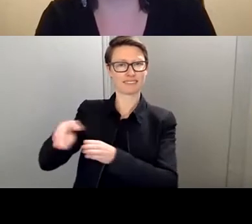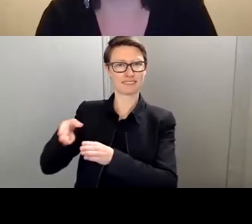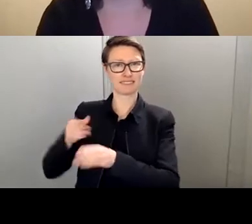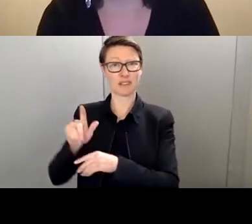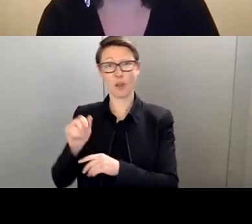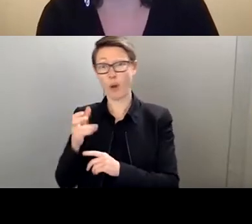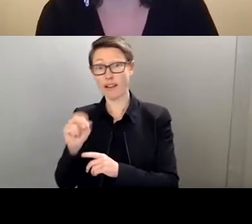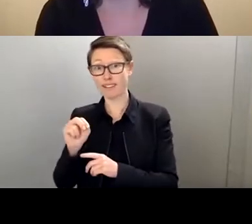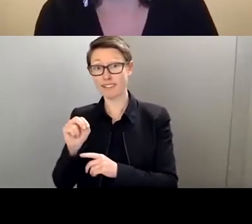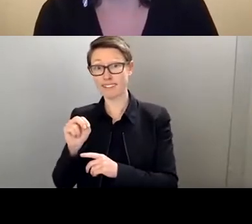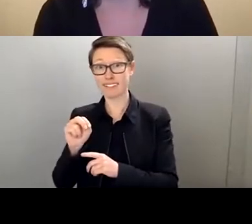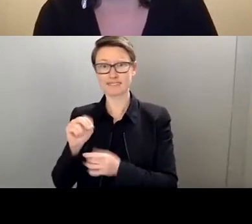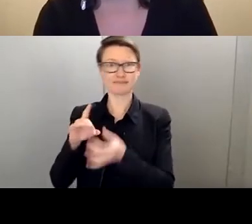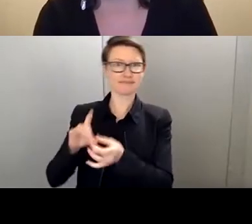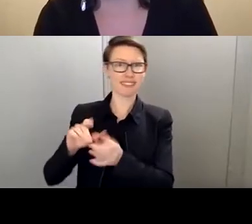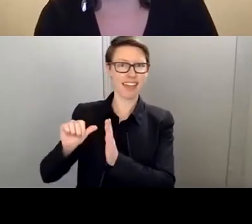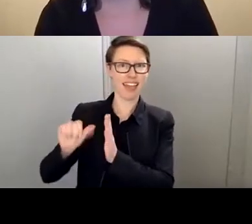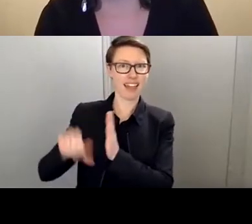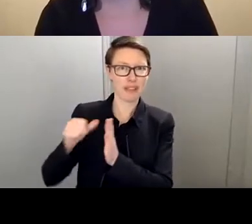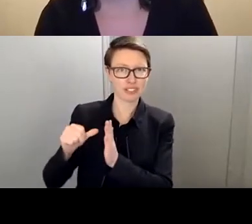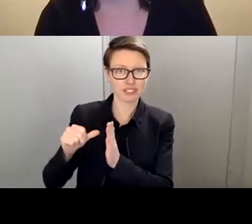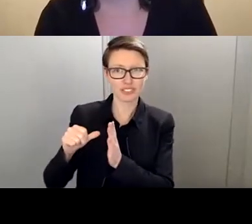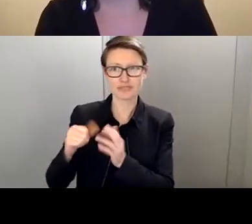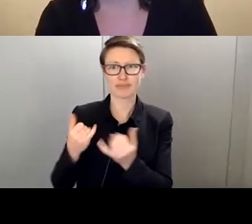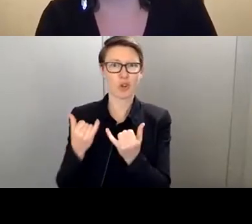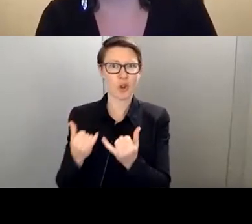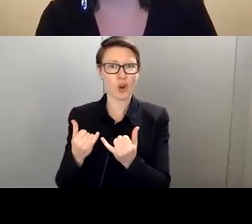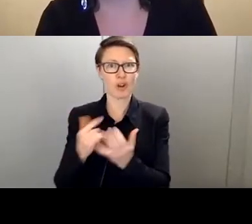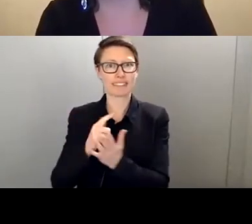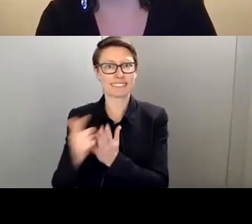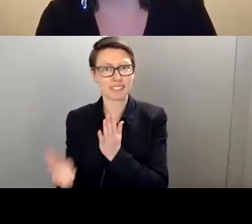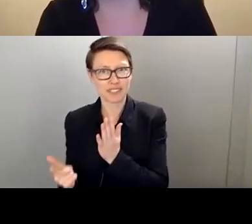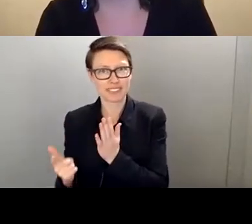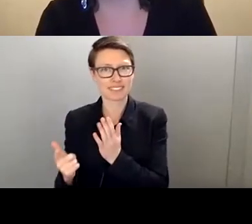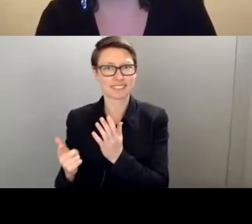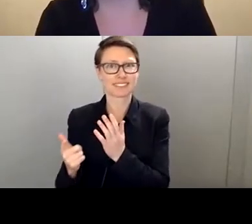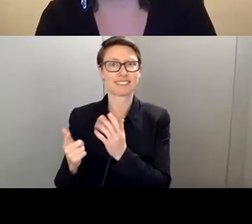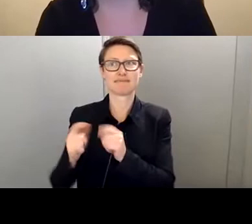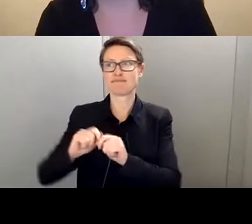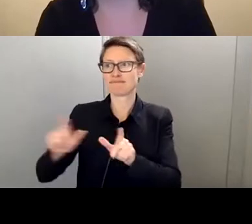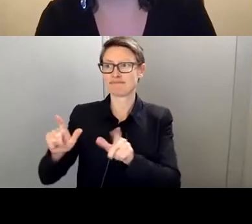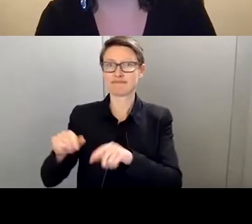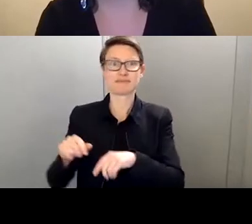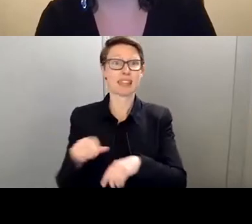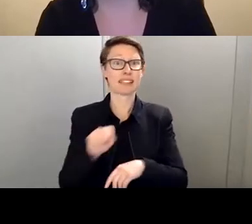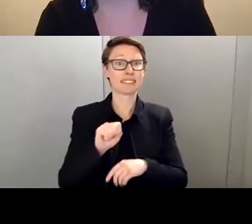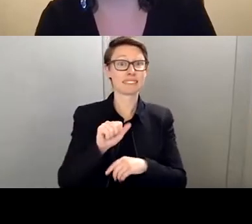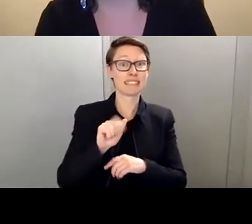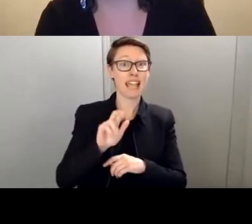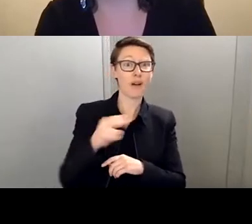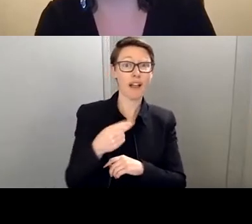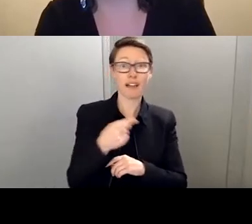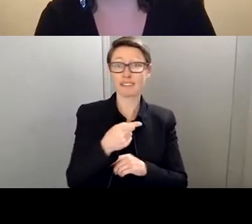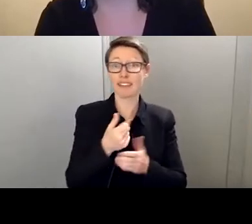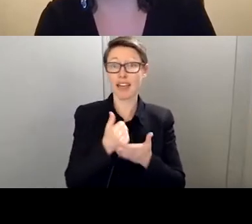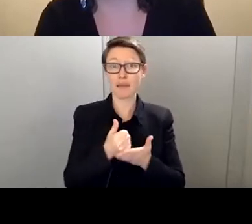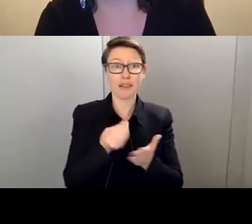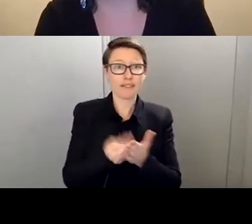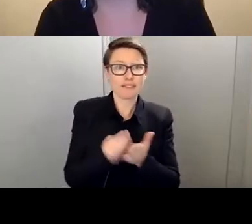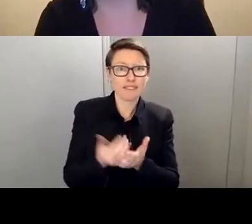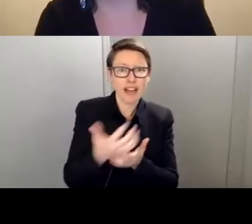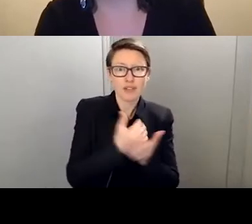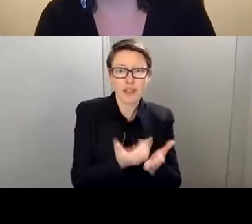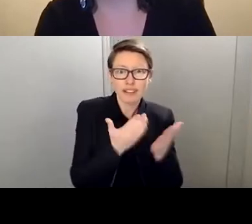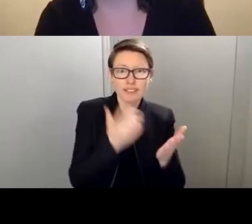the animation side of a lot of current series that are on air, Sarah from, you know, helping to fundraise for independent projects